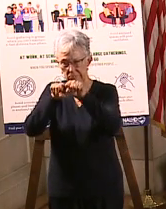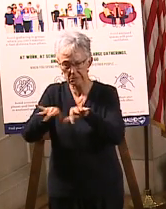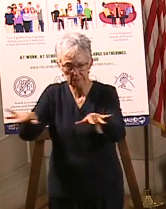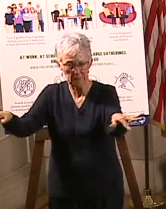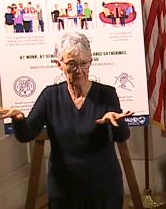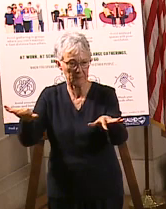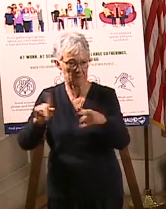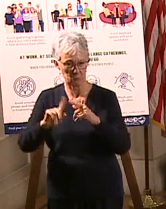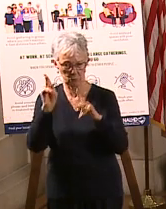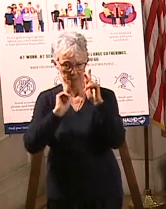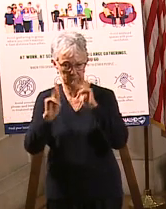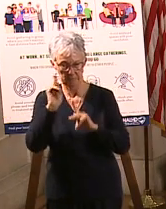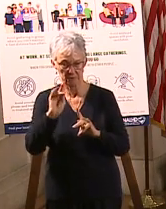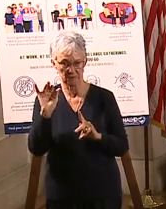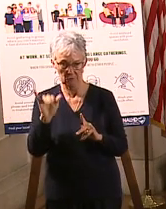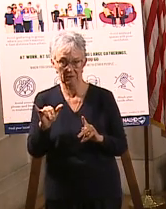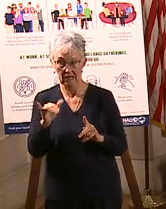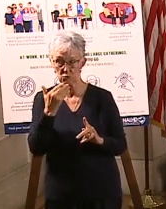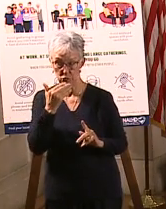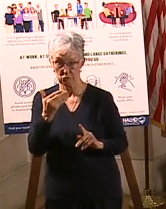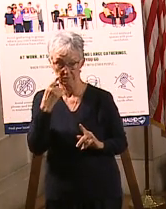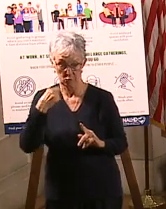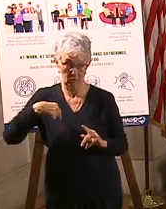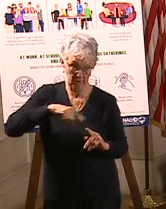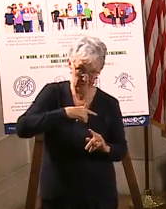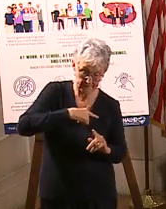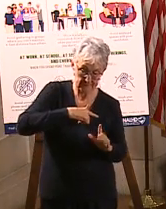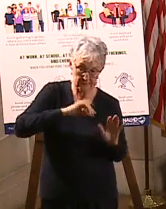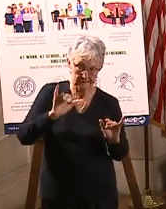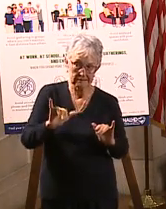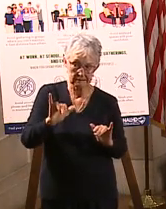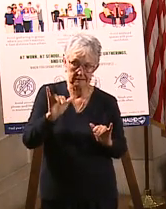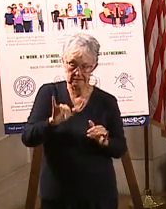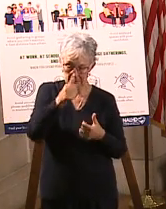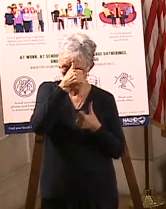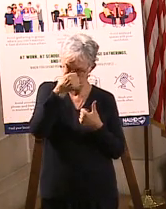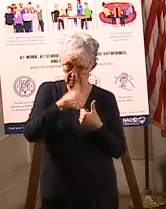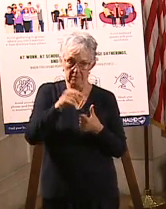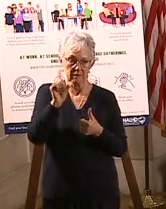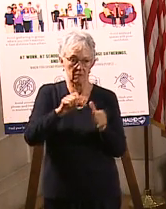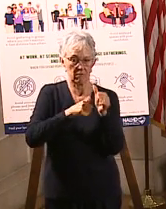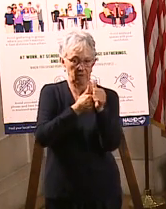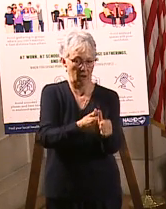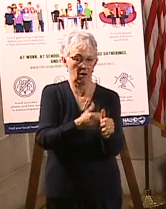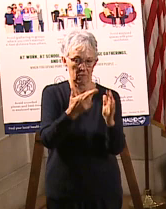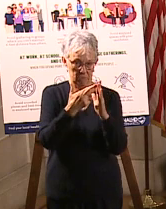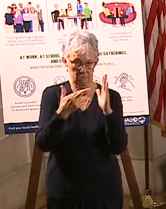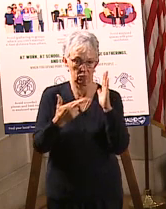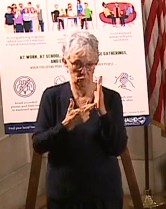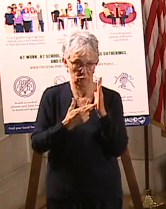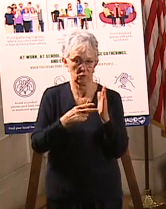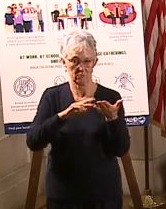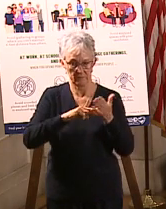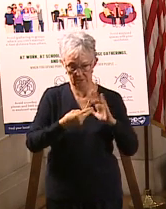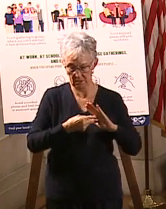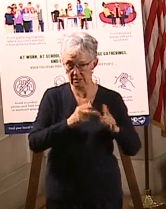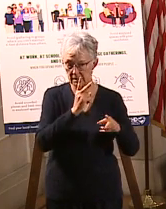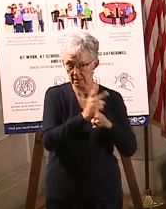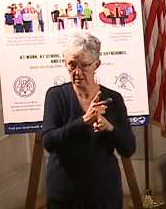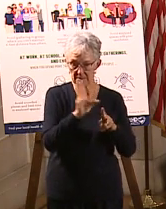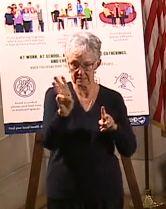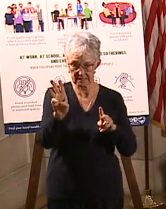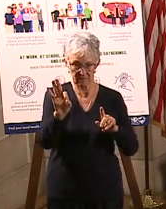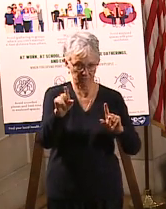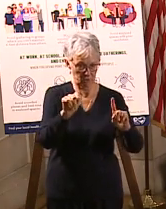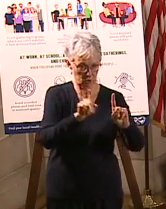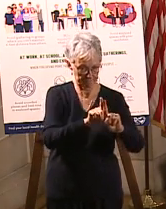great reminder for all of us that we ought to be doing all we can to be able to slow the spread of the virus, which means make sure you keep that 6 foot of